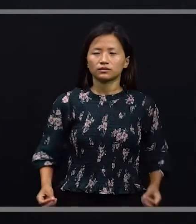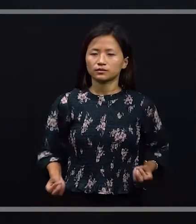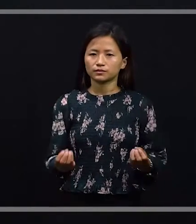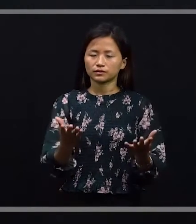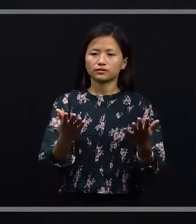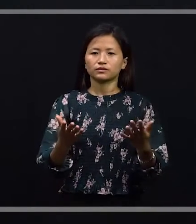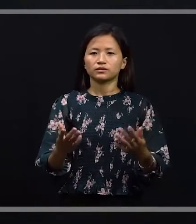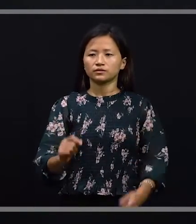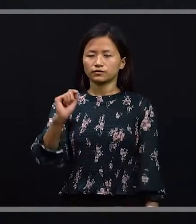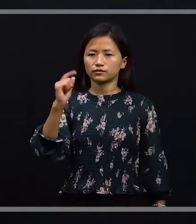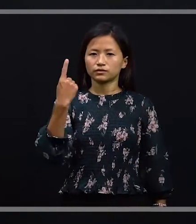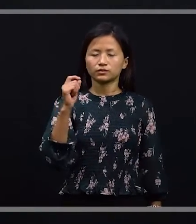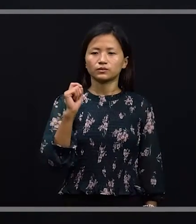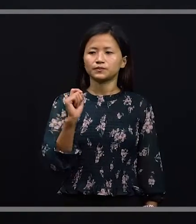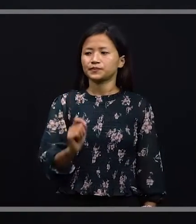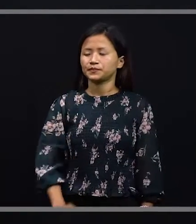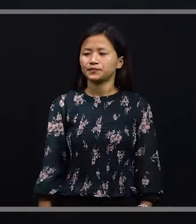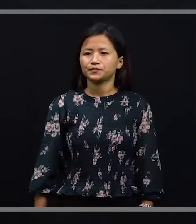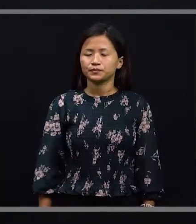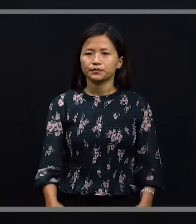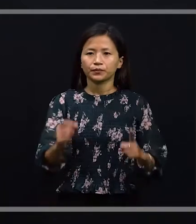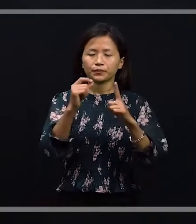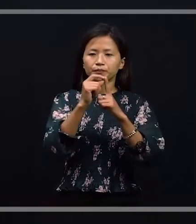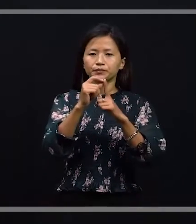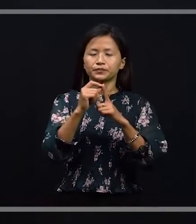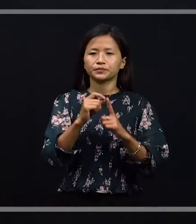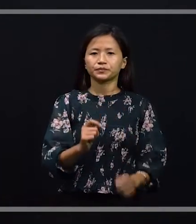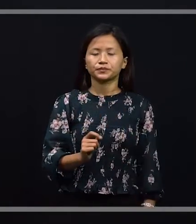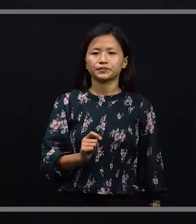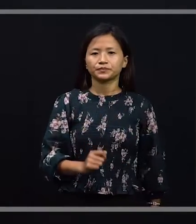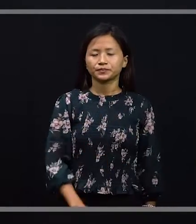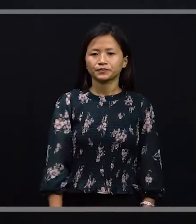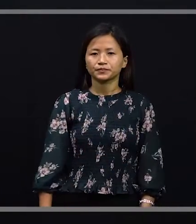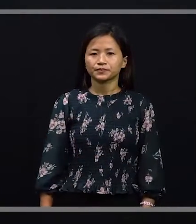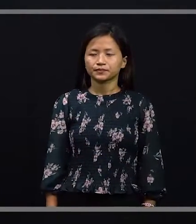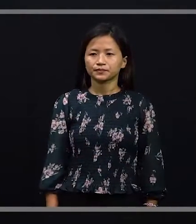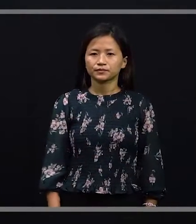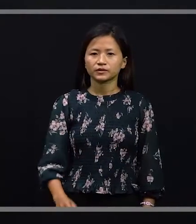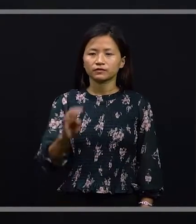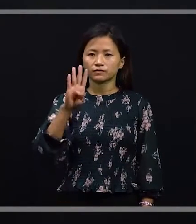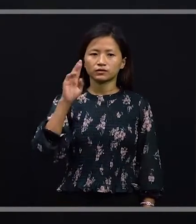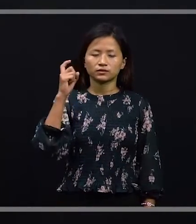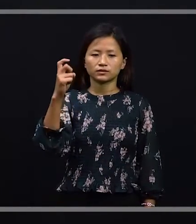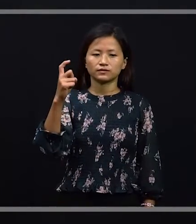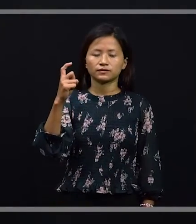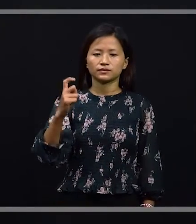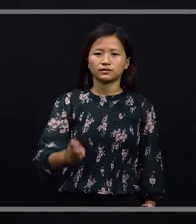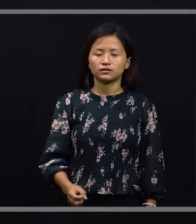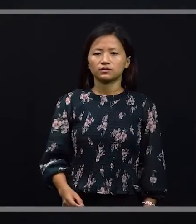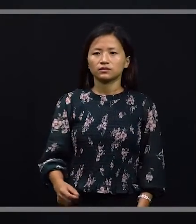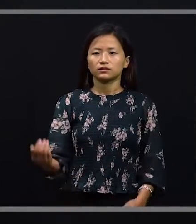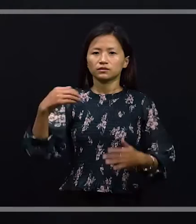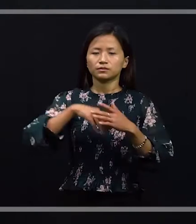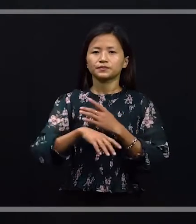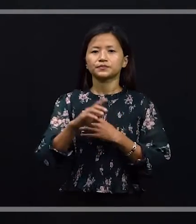express, they can give their views, or they can also make some changes by sharing their opinion, right? But in